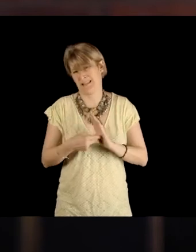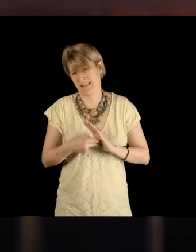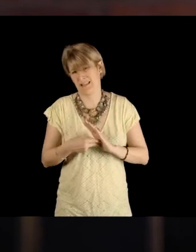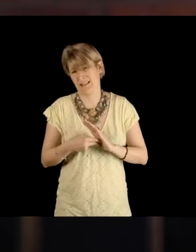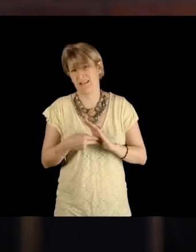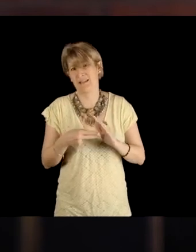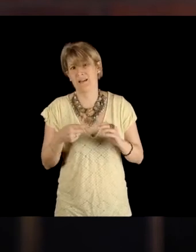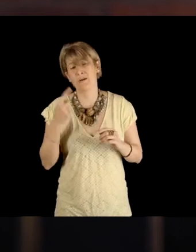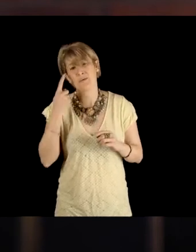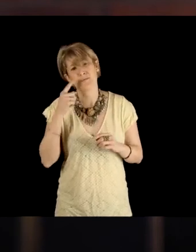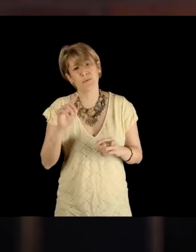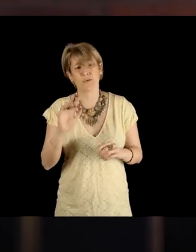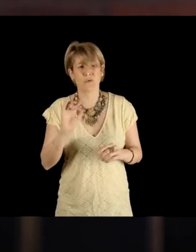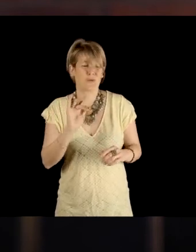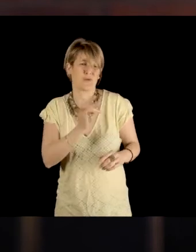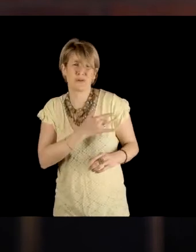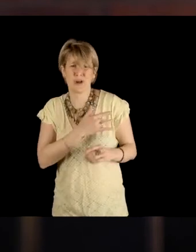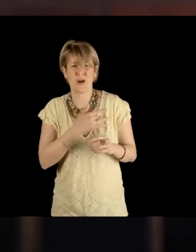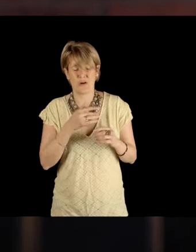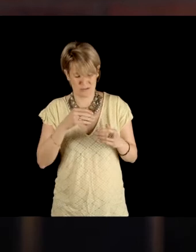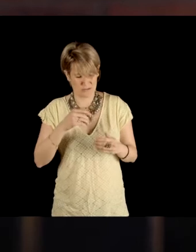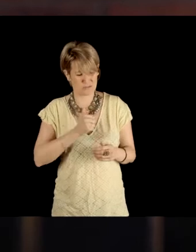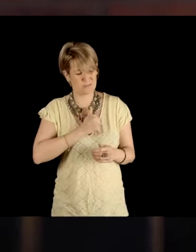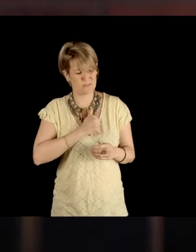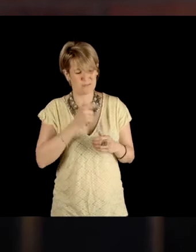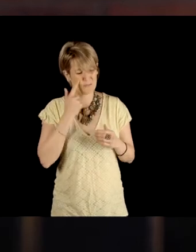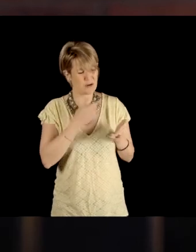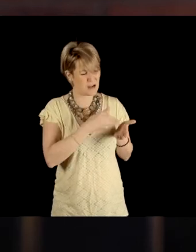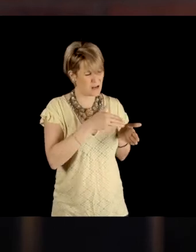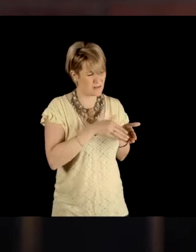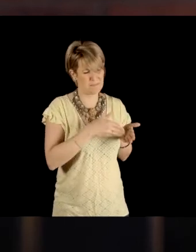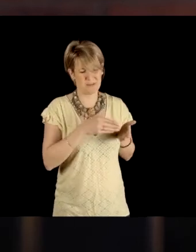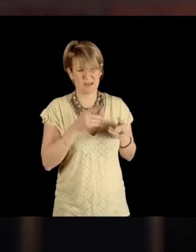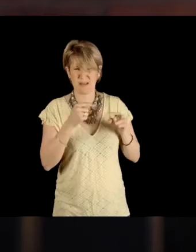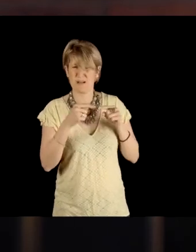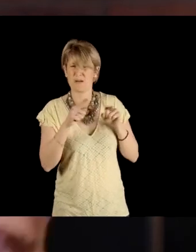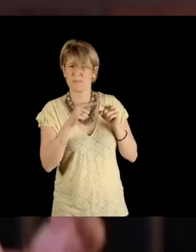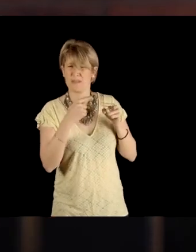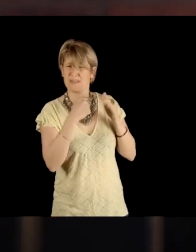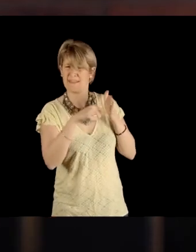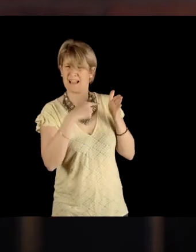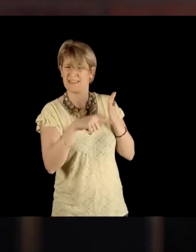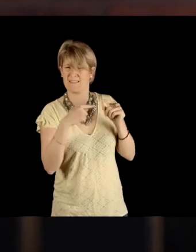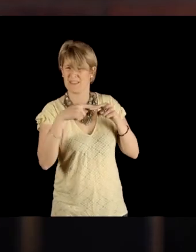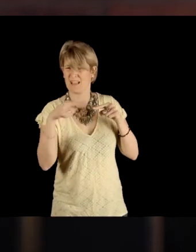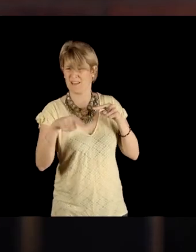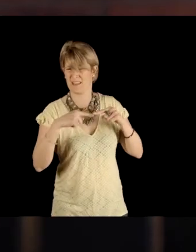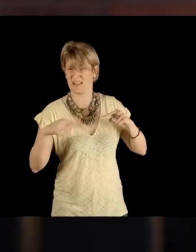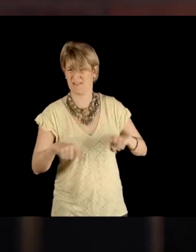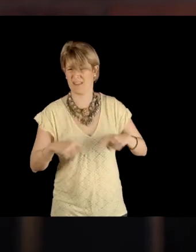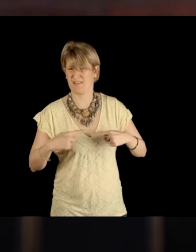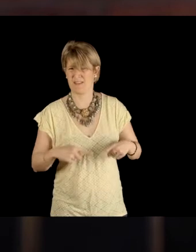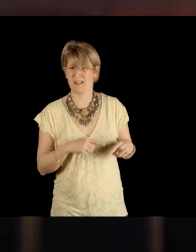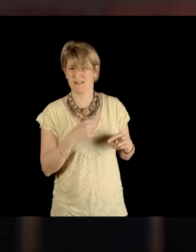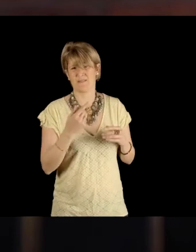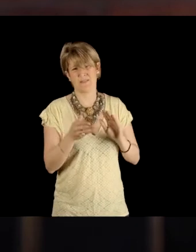sprout and take hold of our consciousness with a wilder manifestation of it,